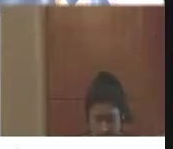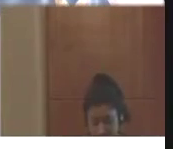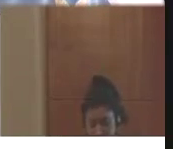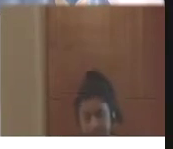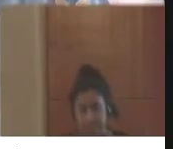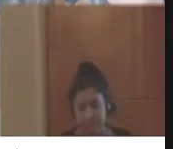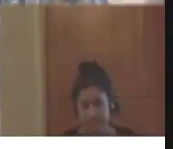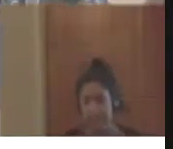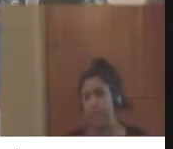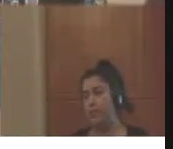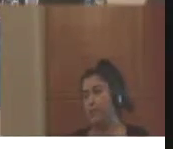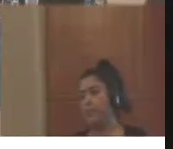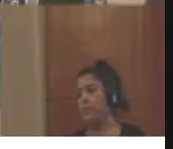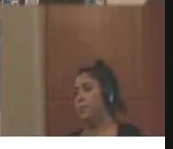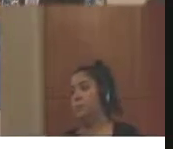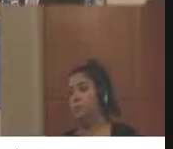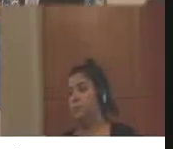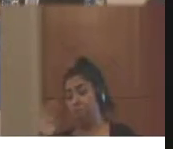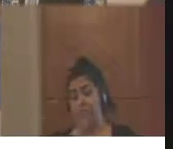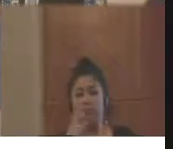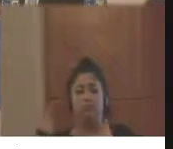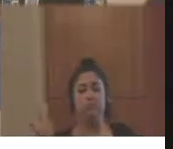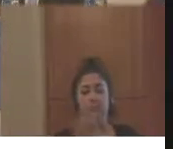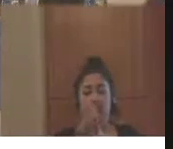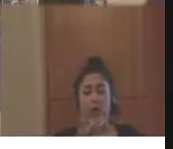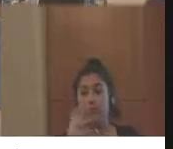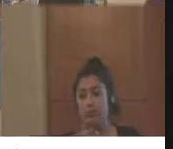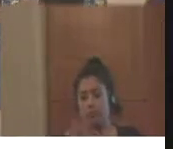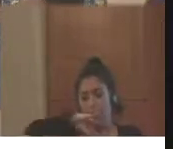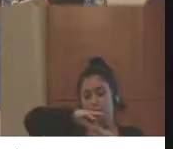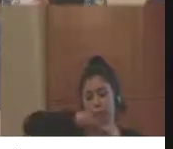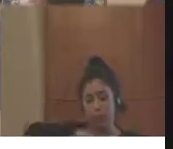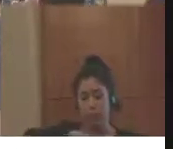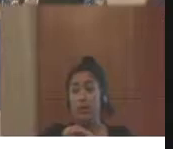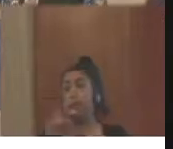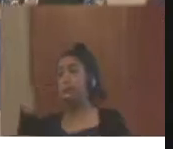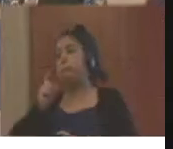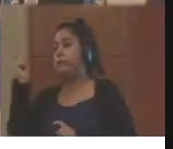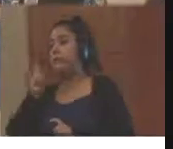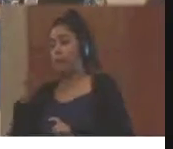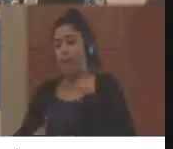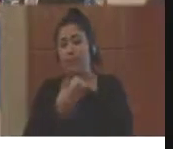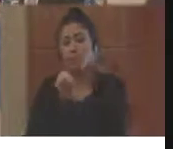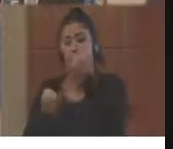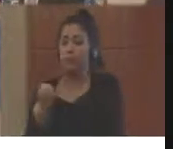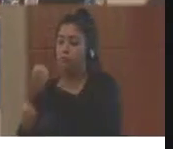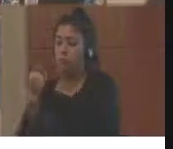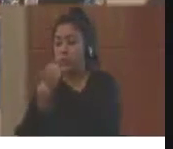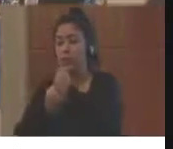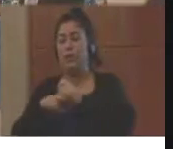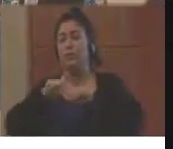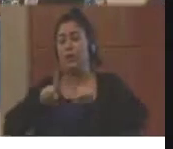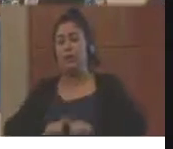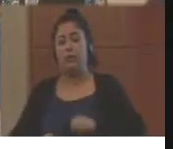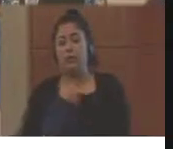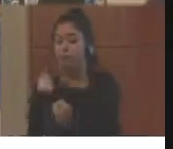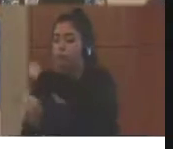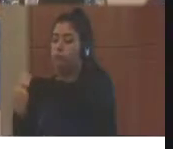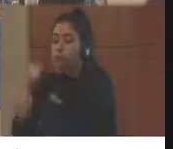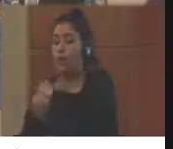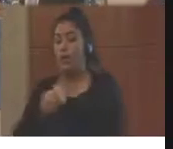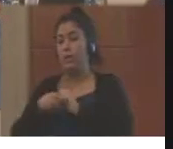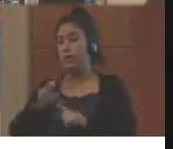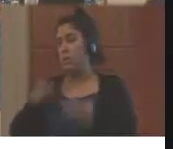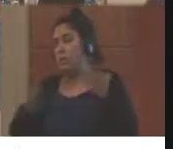management and adaptation to climate change. Into this, we also need the support of the higher structures,